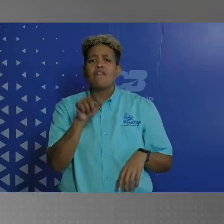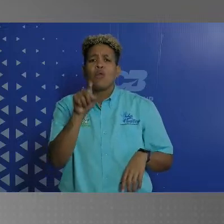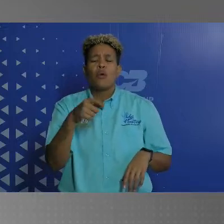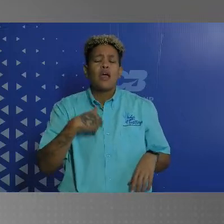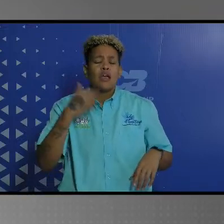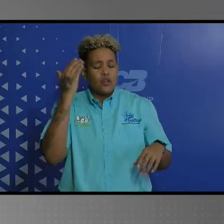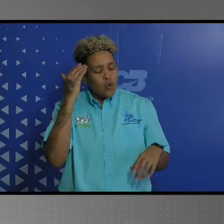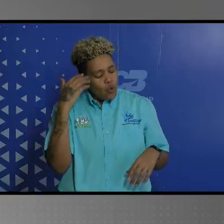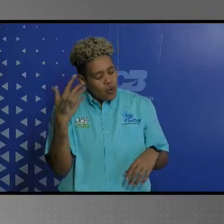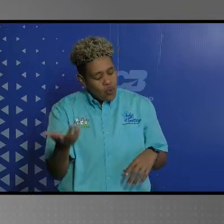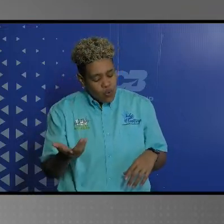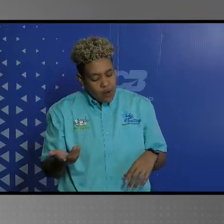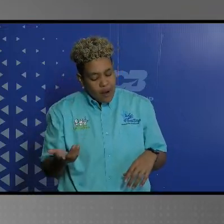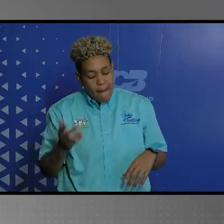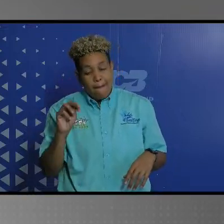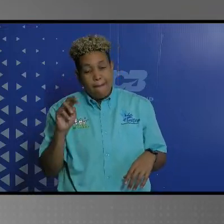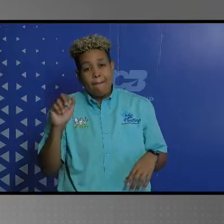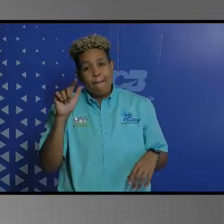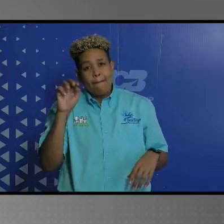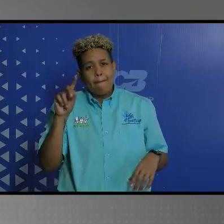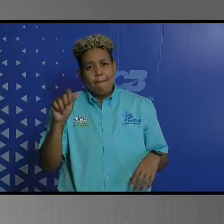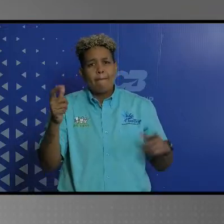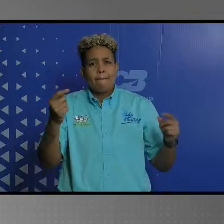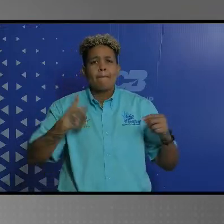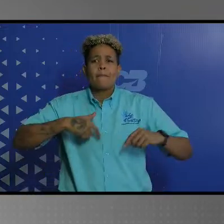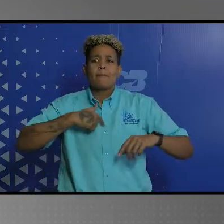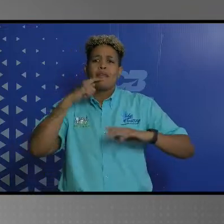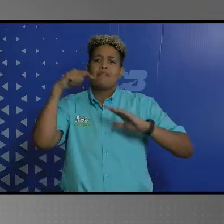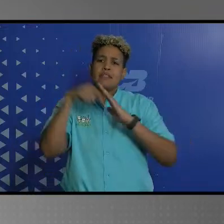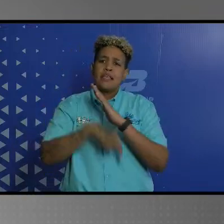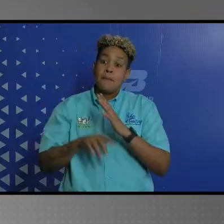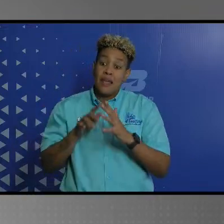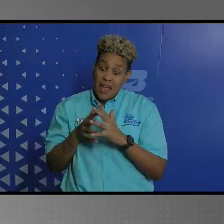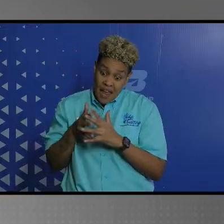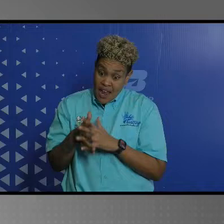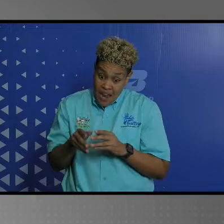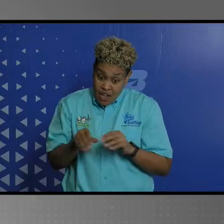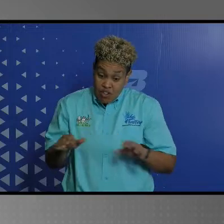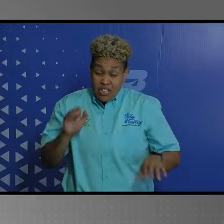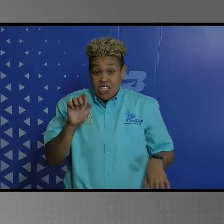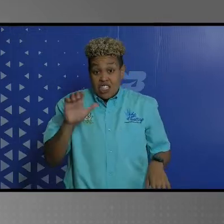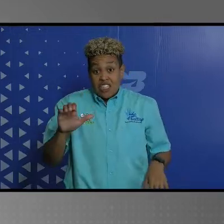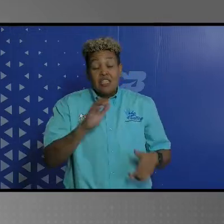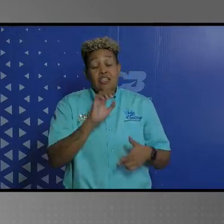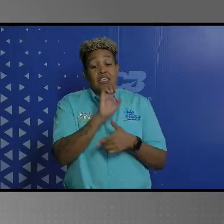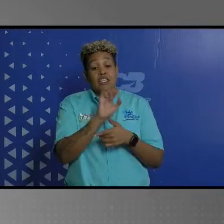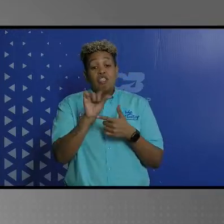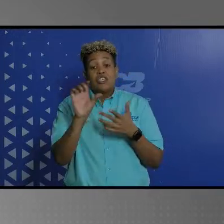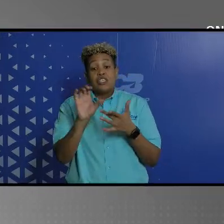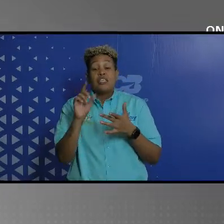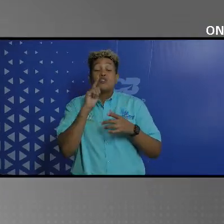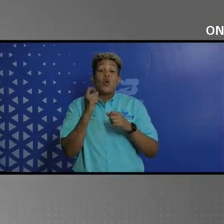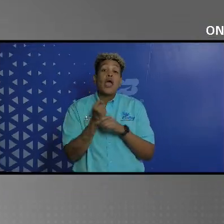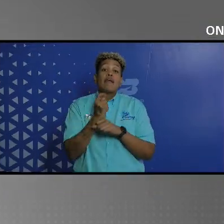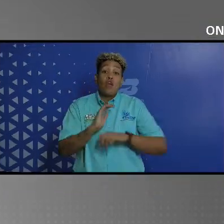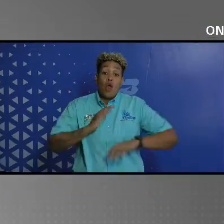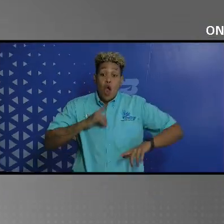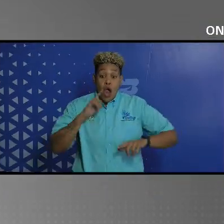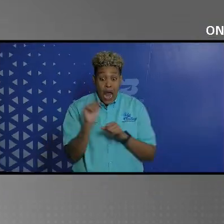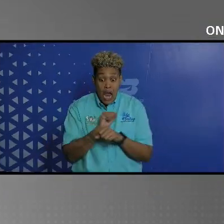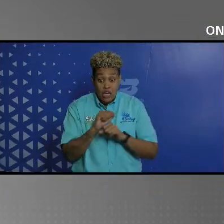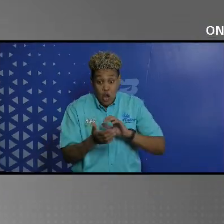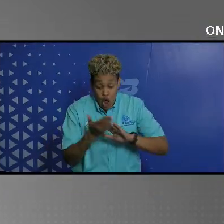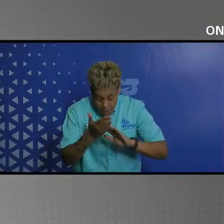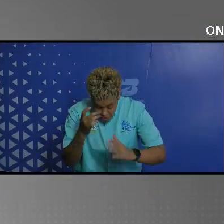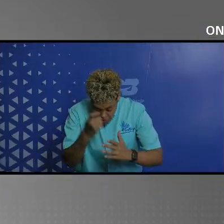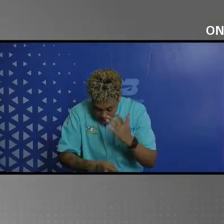know Mr. Almeida answered it, but we are very deeply ingrained in EGC. So year over year, our actual operating